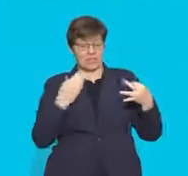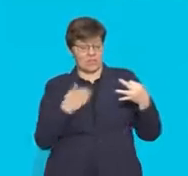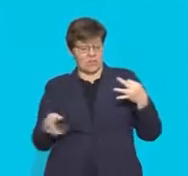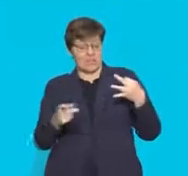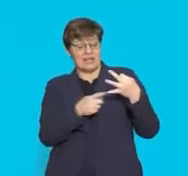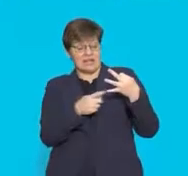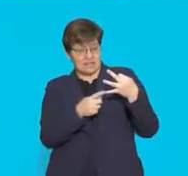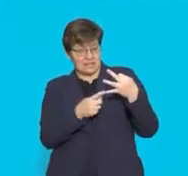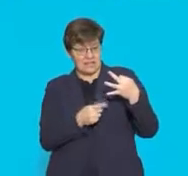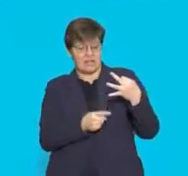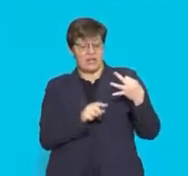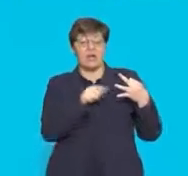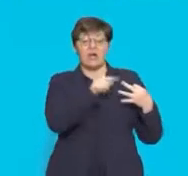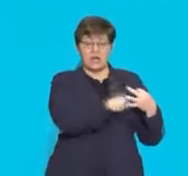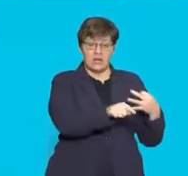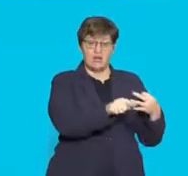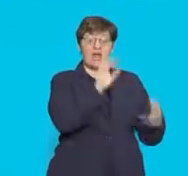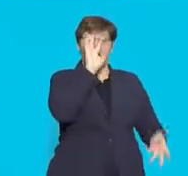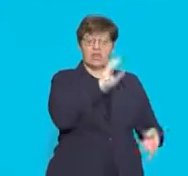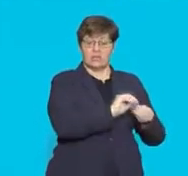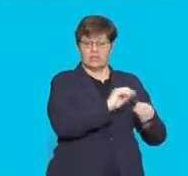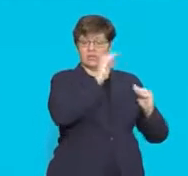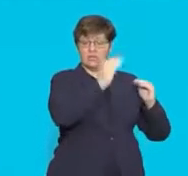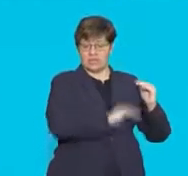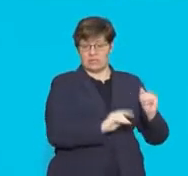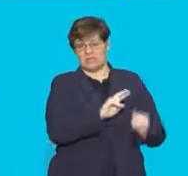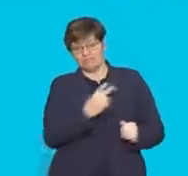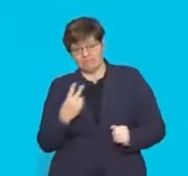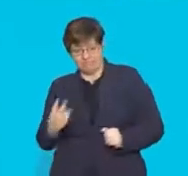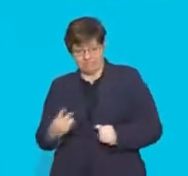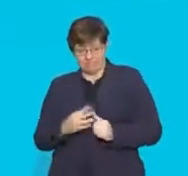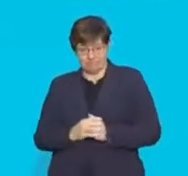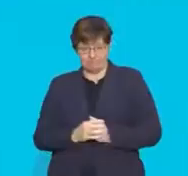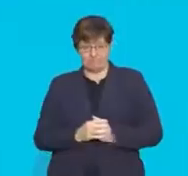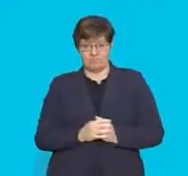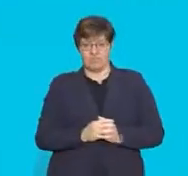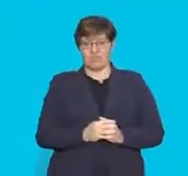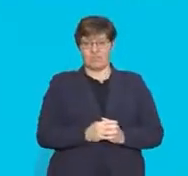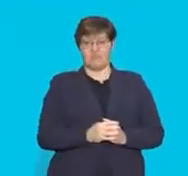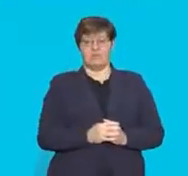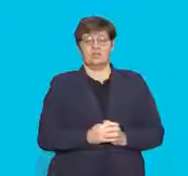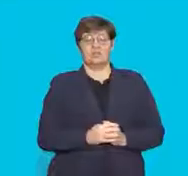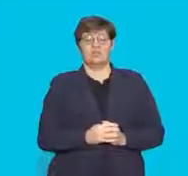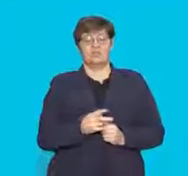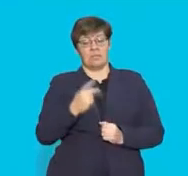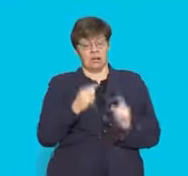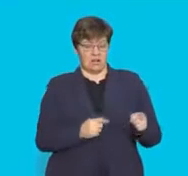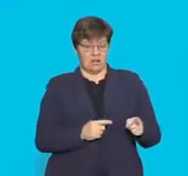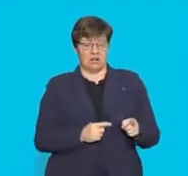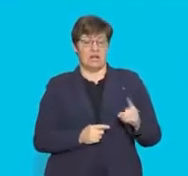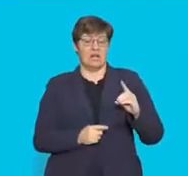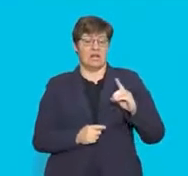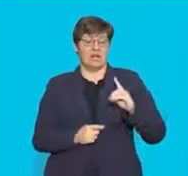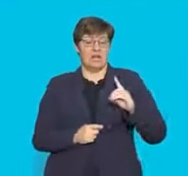account. And number 3, we transferred the accumulated depreciation. Okay, so my double entry once again,